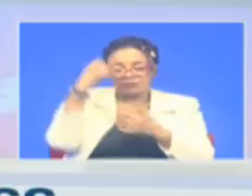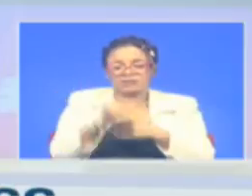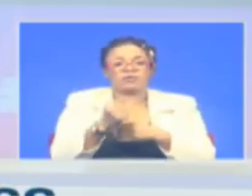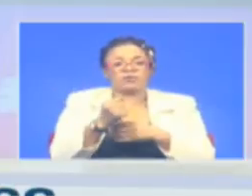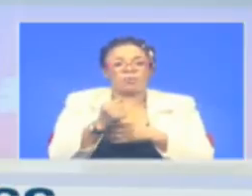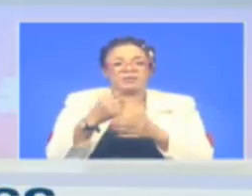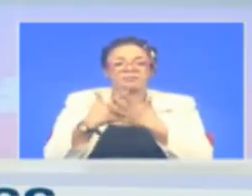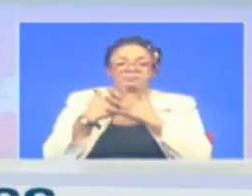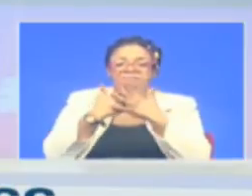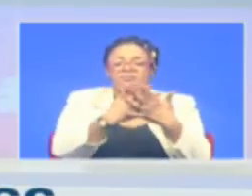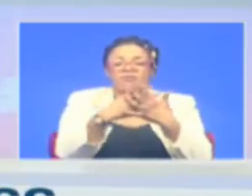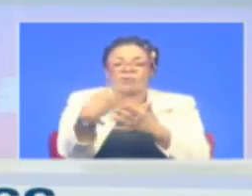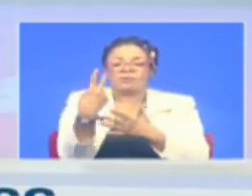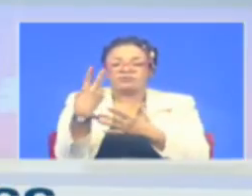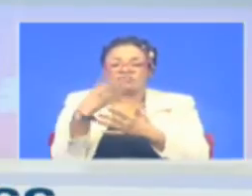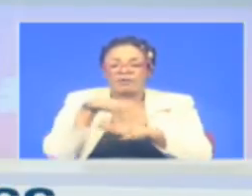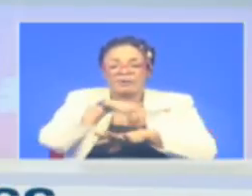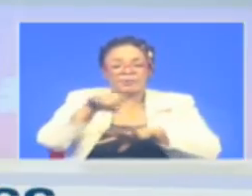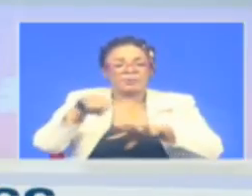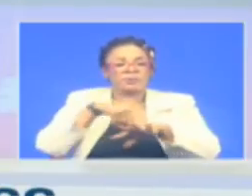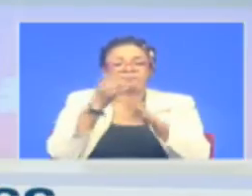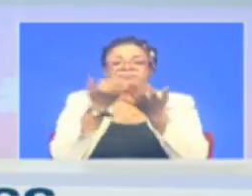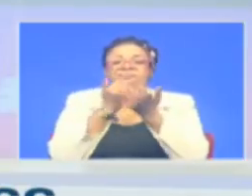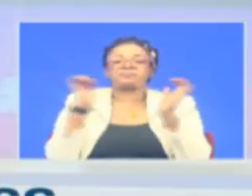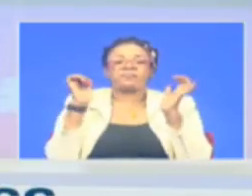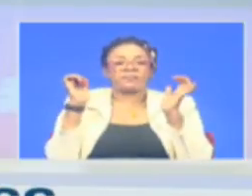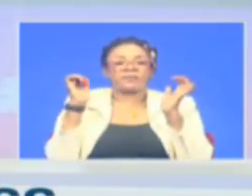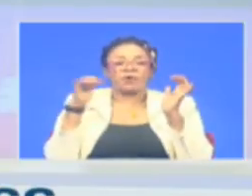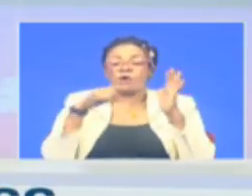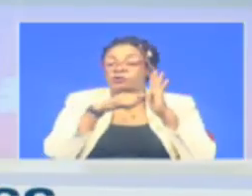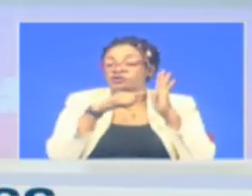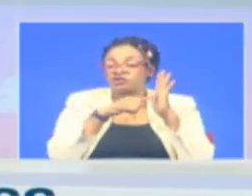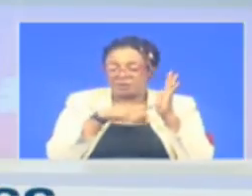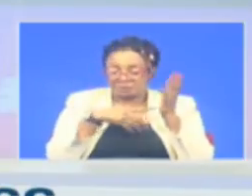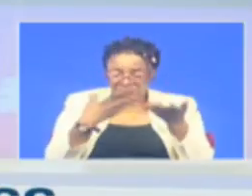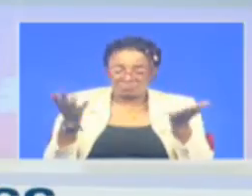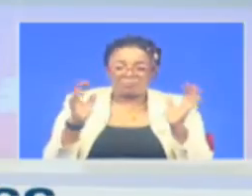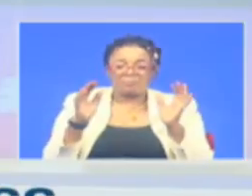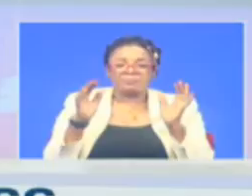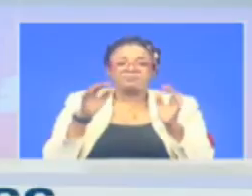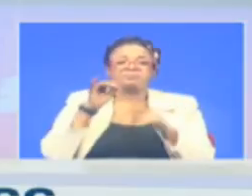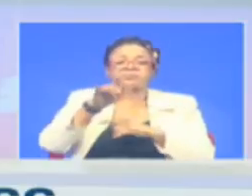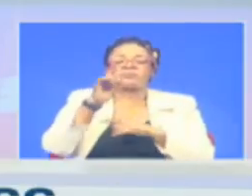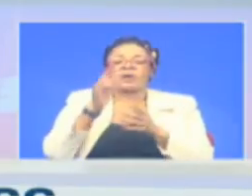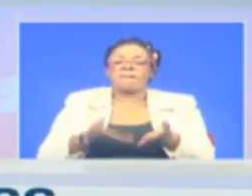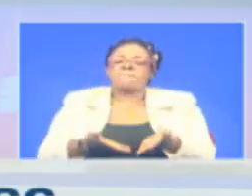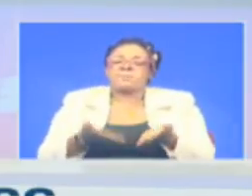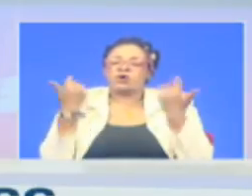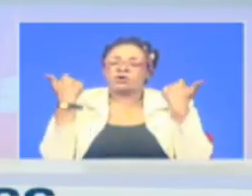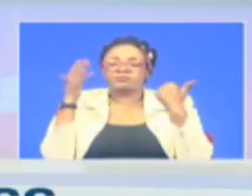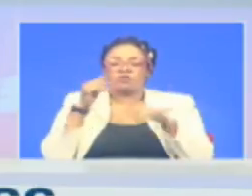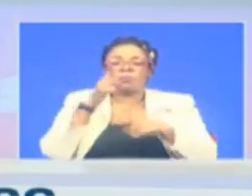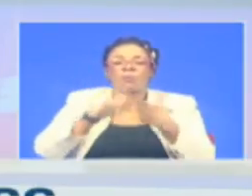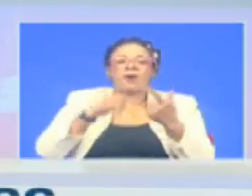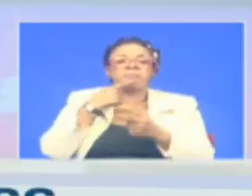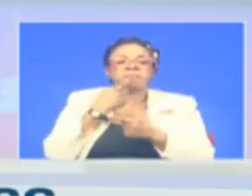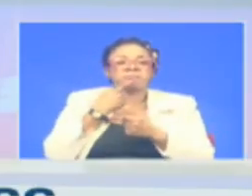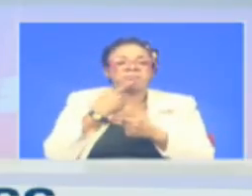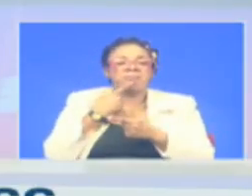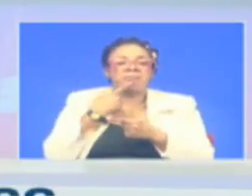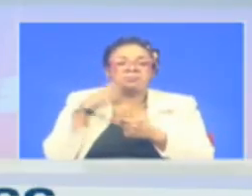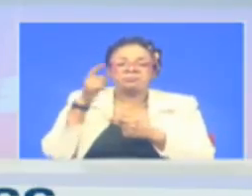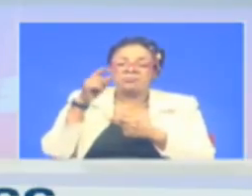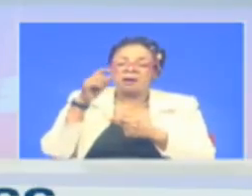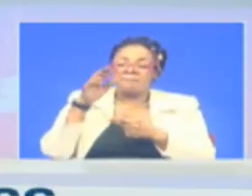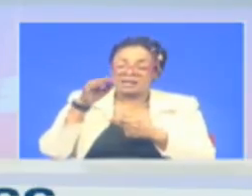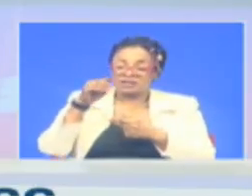over 24 hours, has been released unconditionally. Lema was fleeing from what he termed as a persecutor's